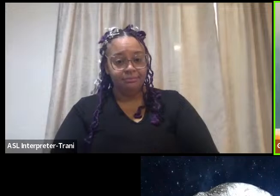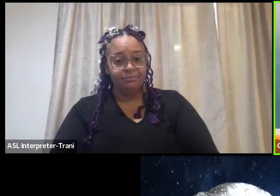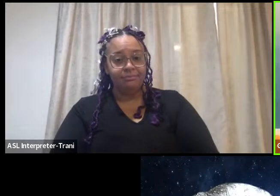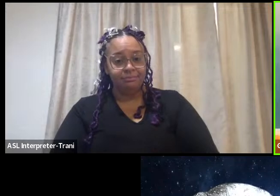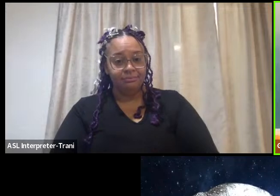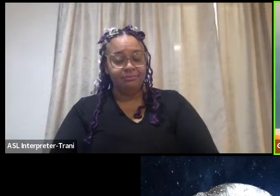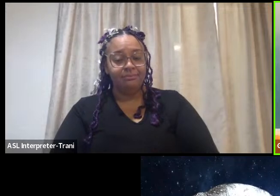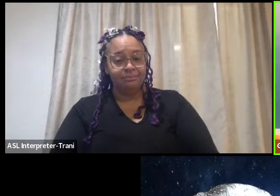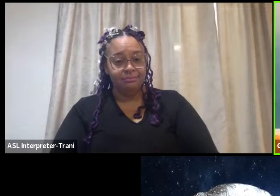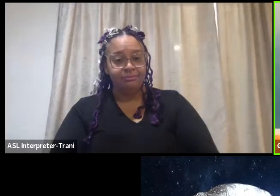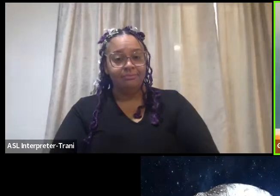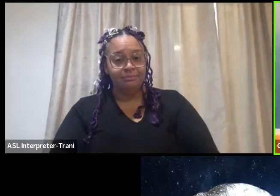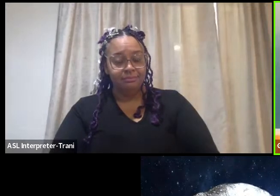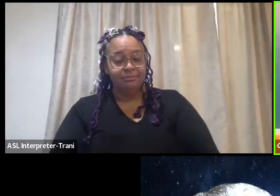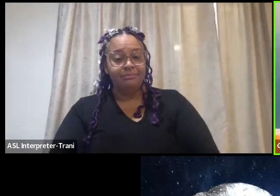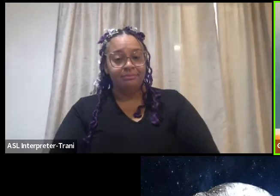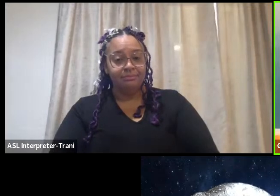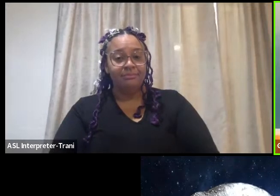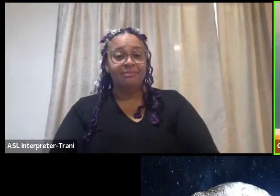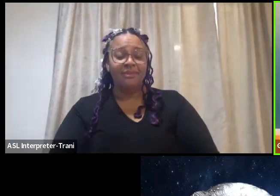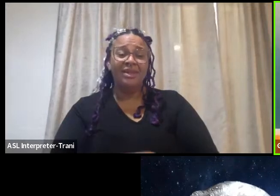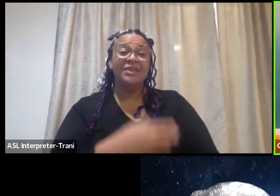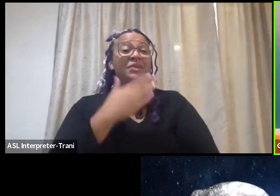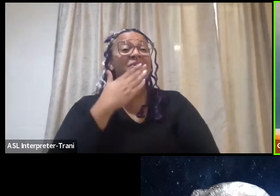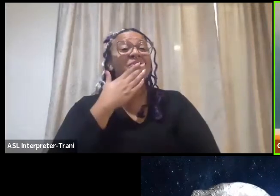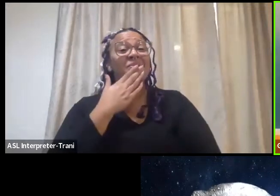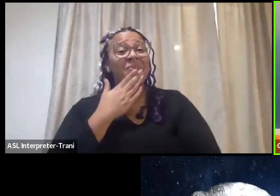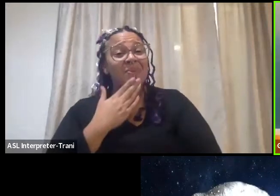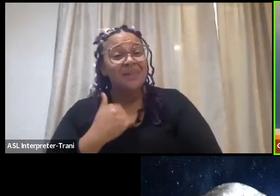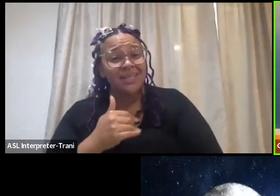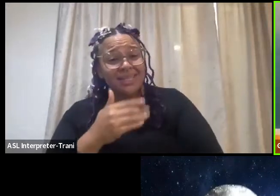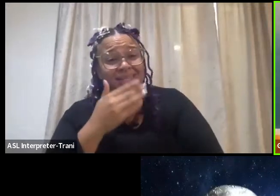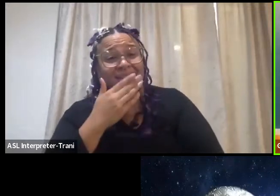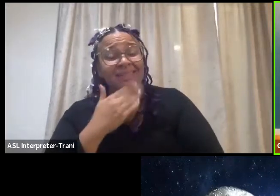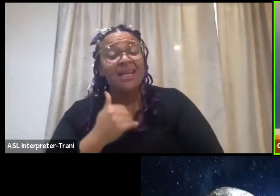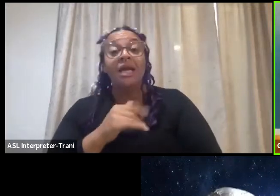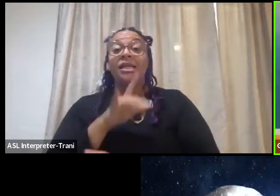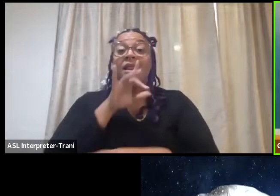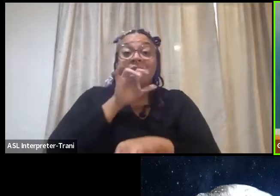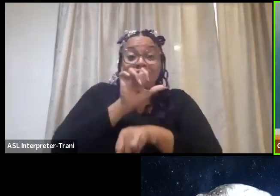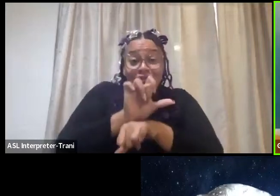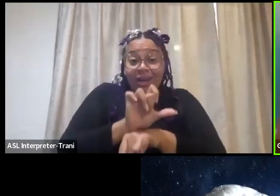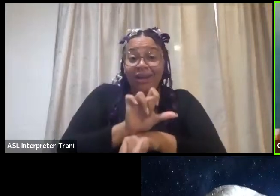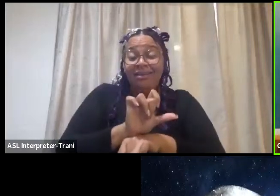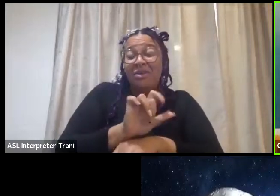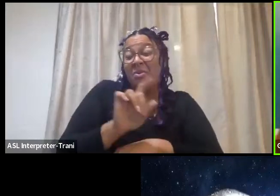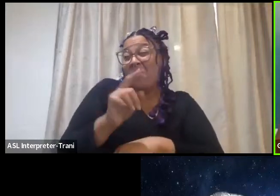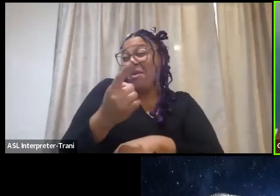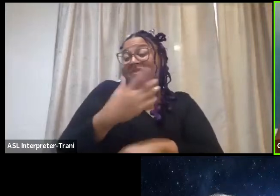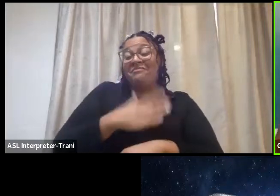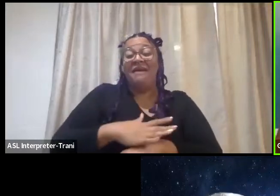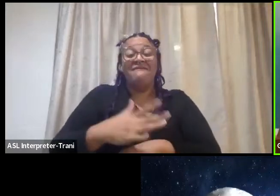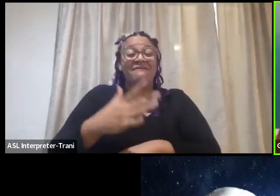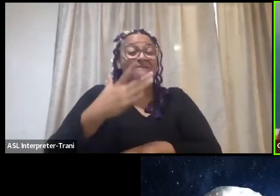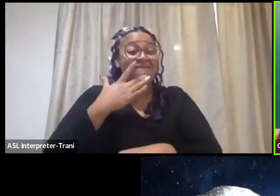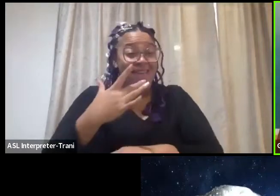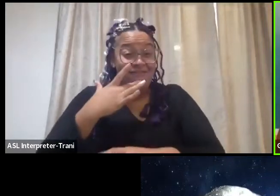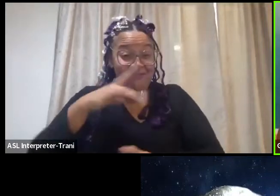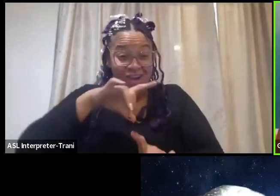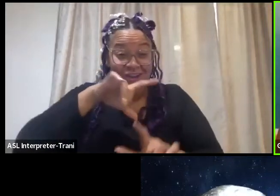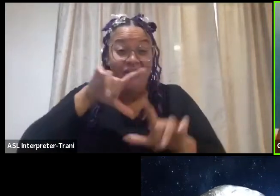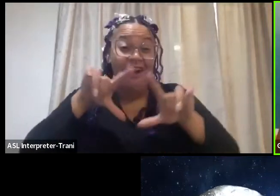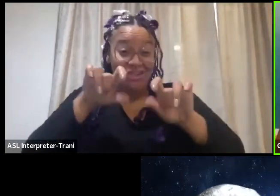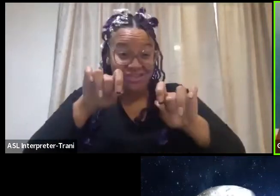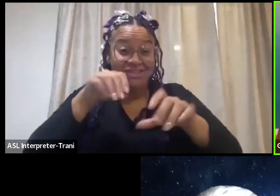So y'all, this is really sweet. It's legit my one of my favorite cards in this